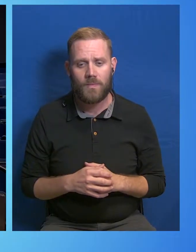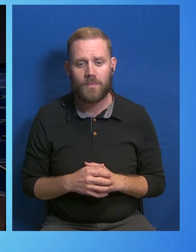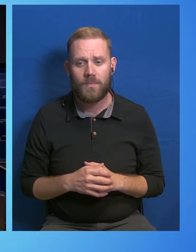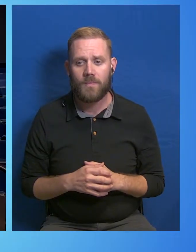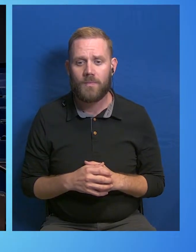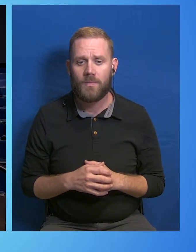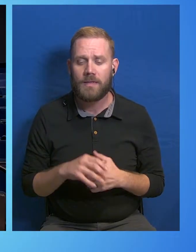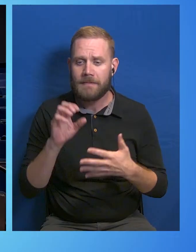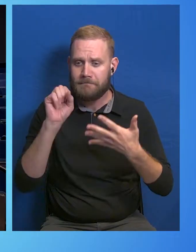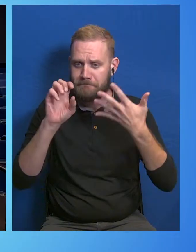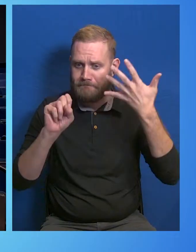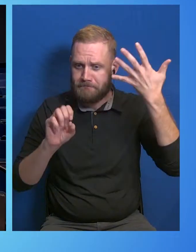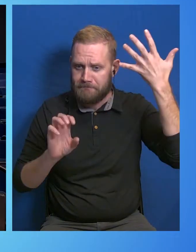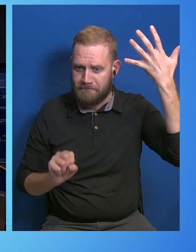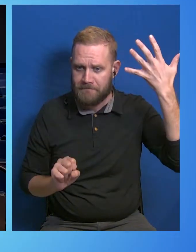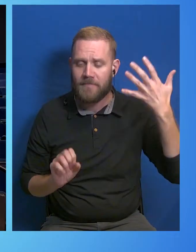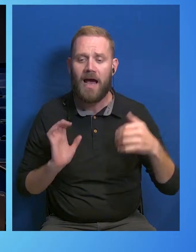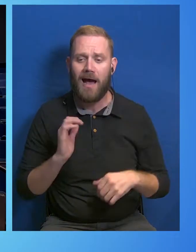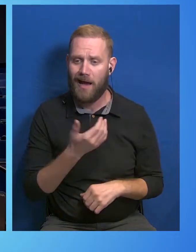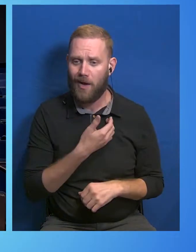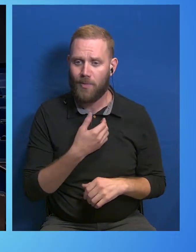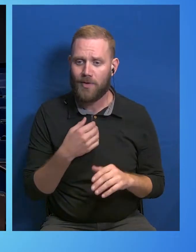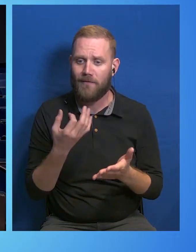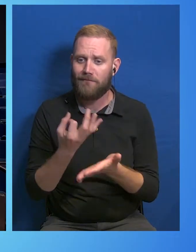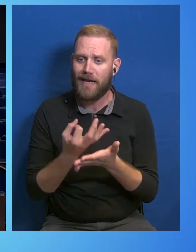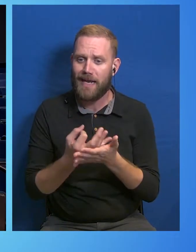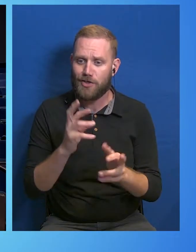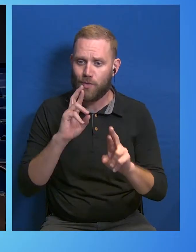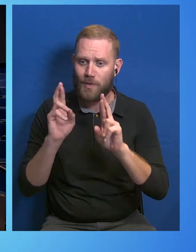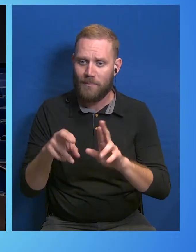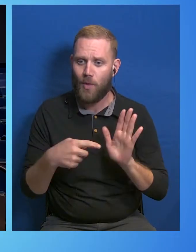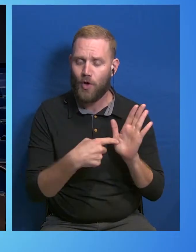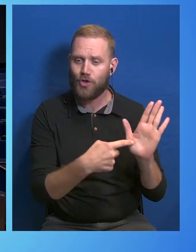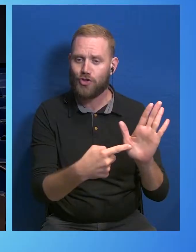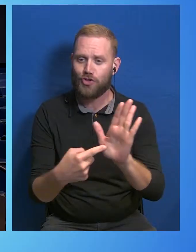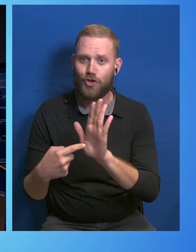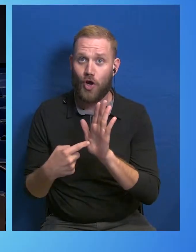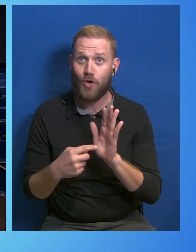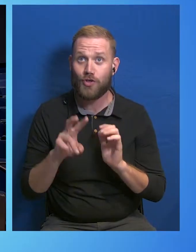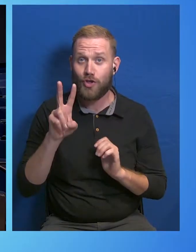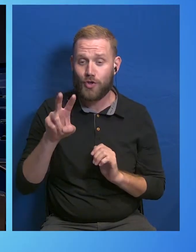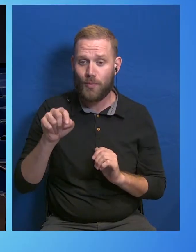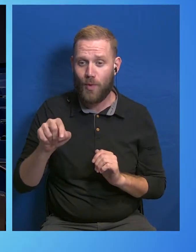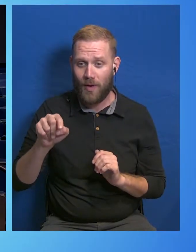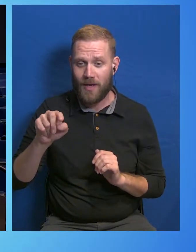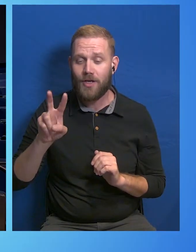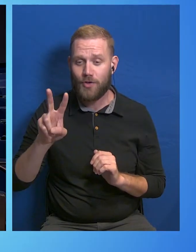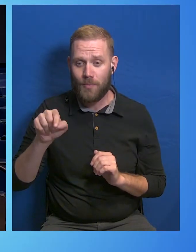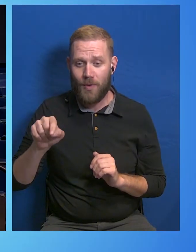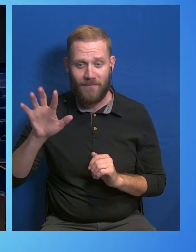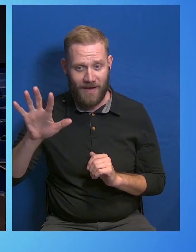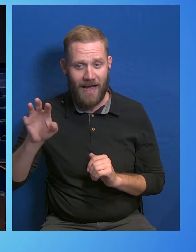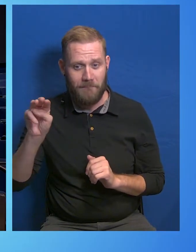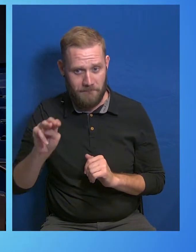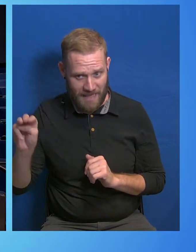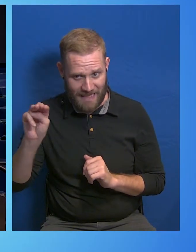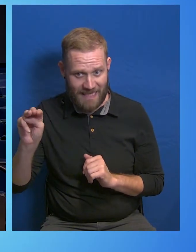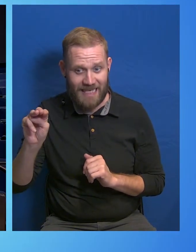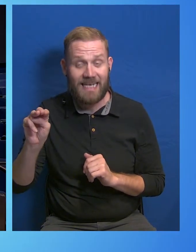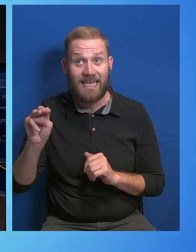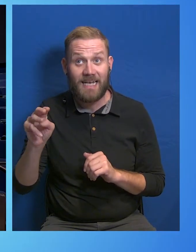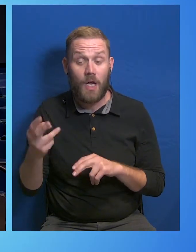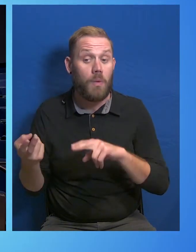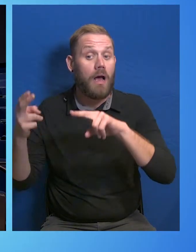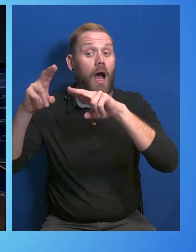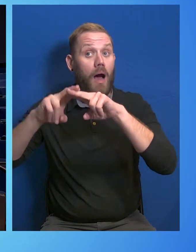The highlights of the September 2025 financial report show a total of $2.5 million was $1.5 million